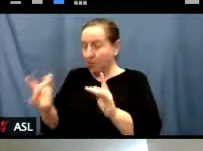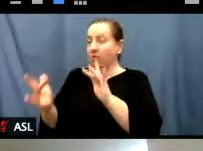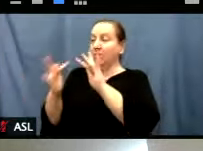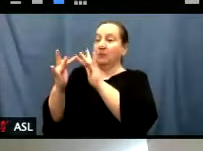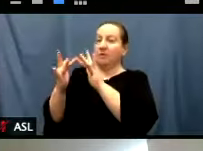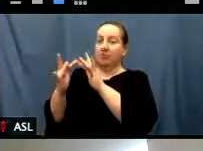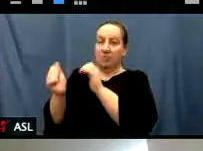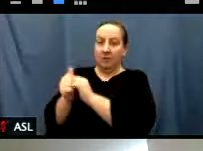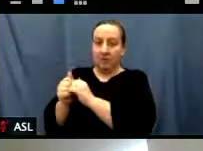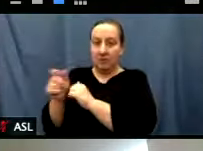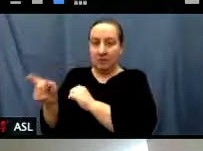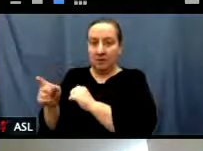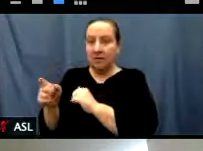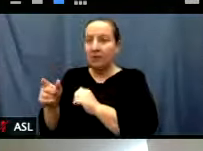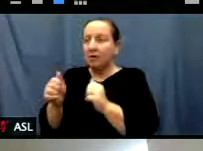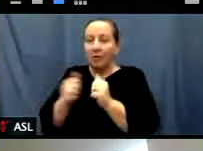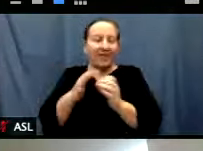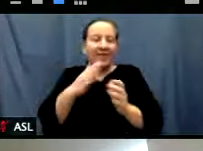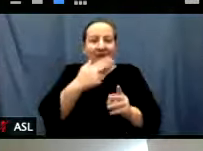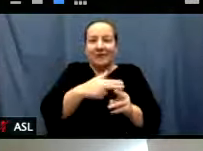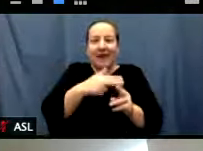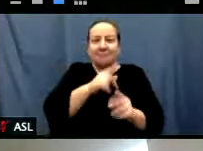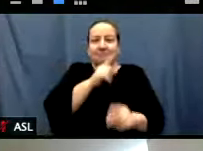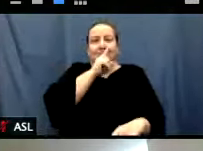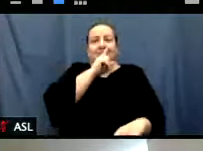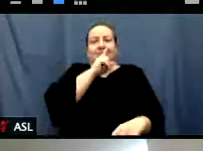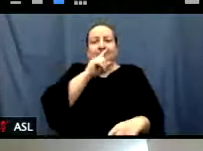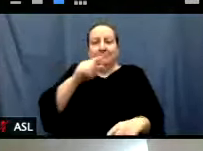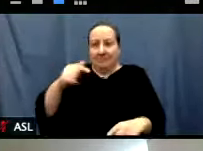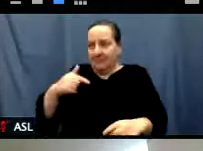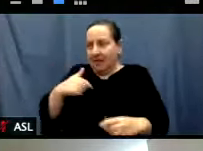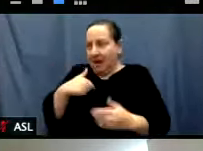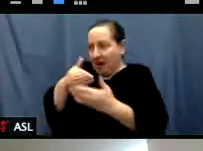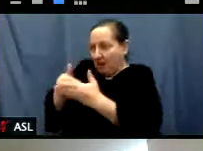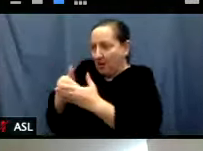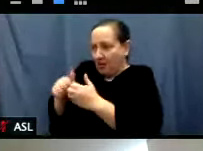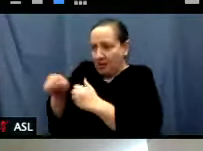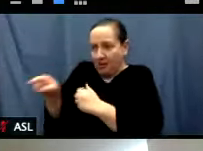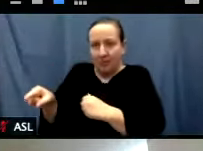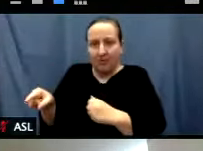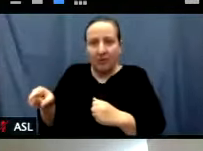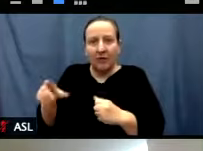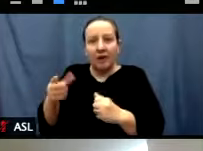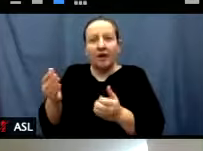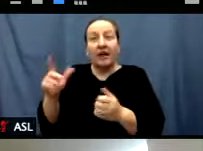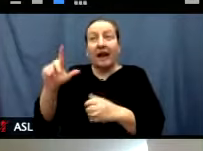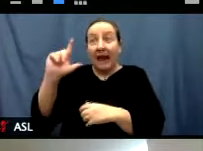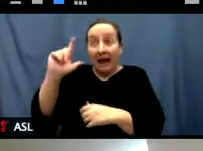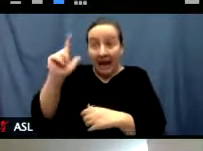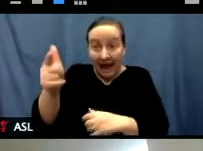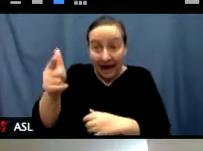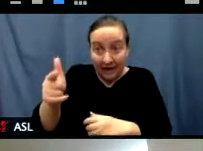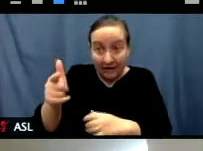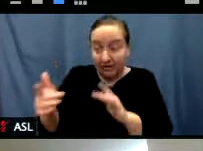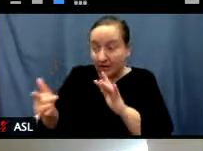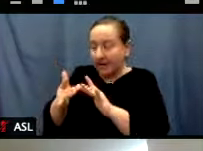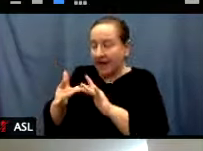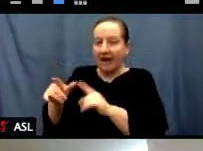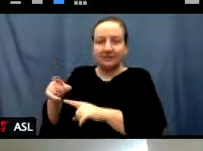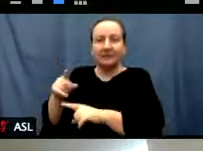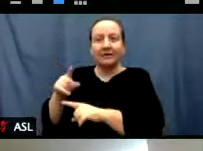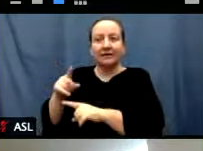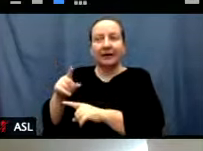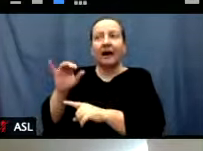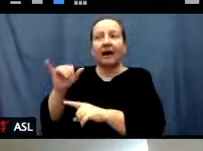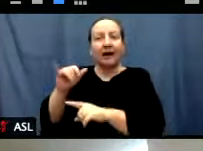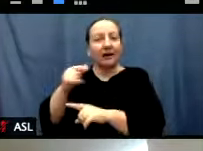with anonymously that they had been in close proximity, and they were able to reconnect after the fact. And the other side of that